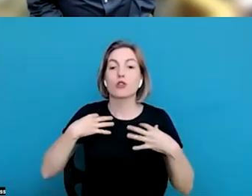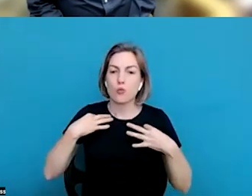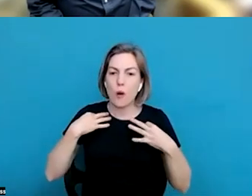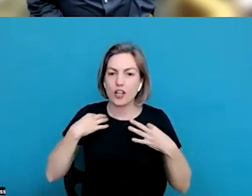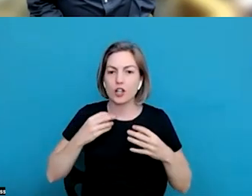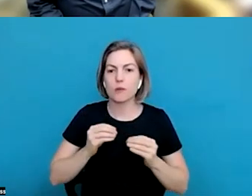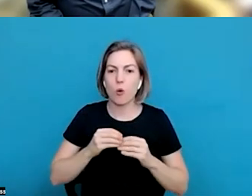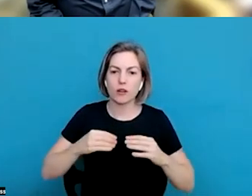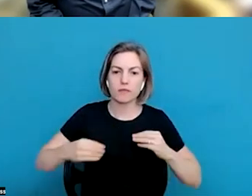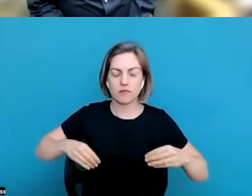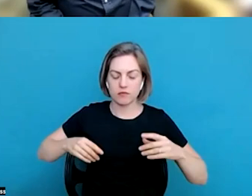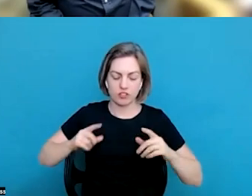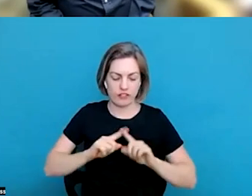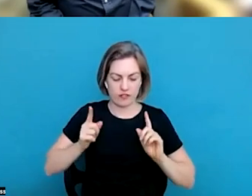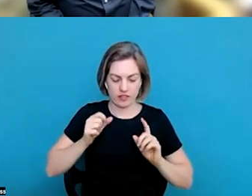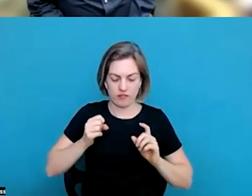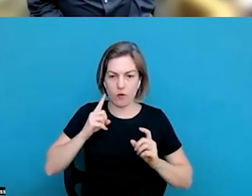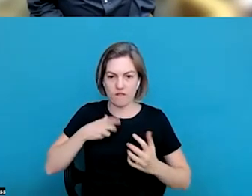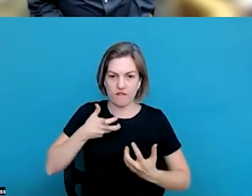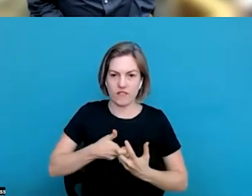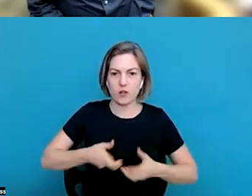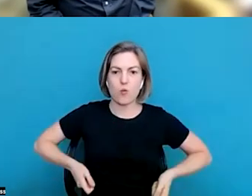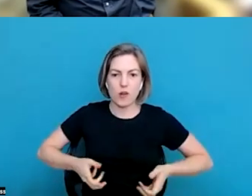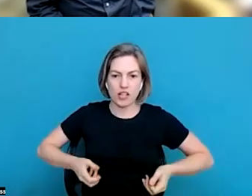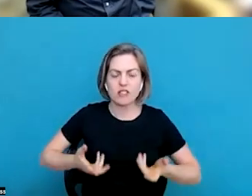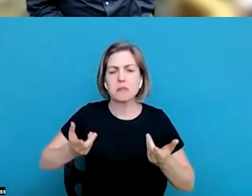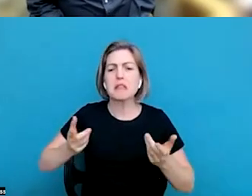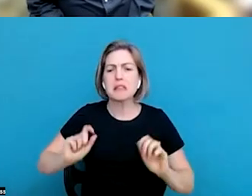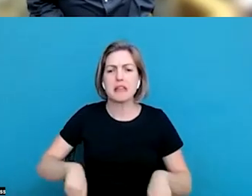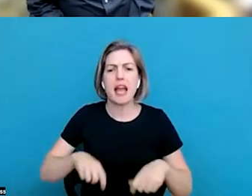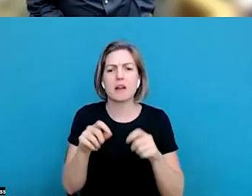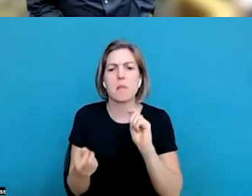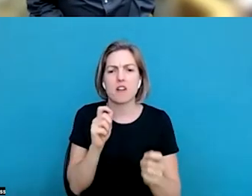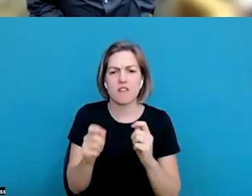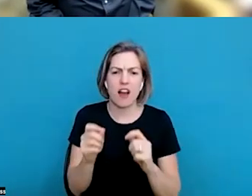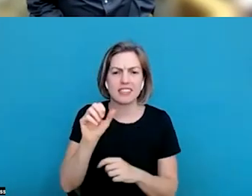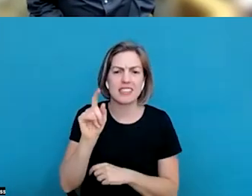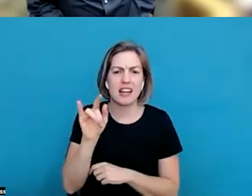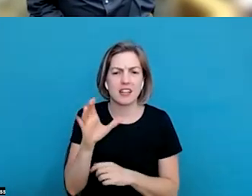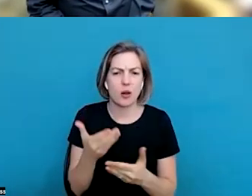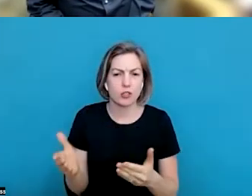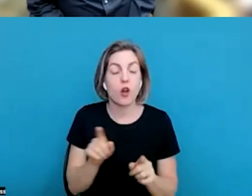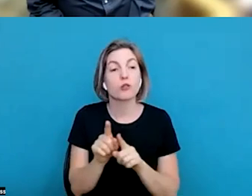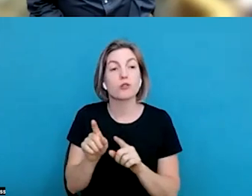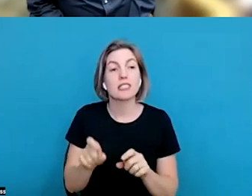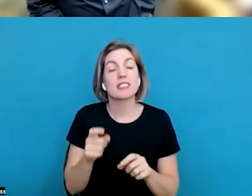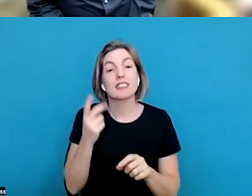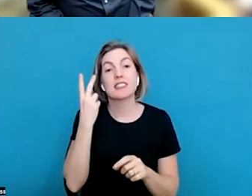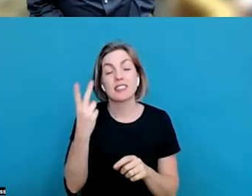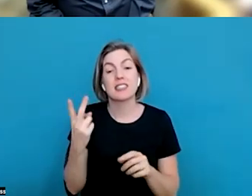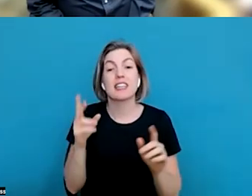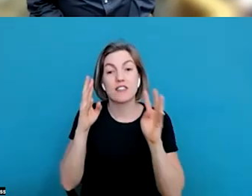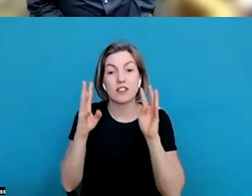more comfortably. So there's lots of ways we can modify static objects. We also need to see innovation in what's possible with